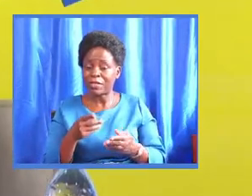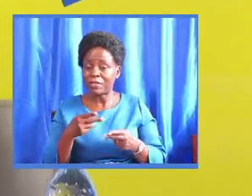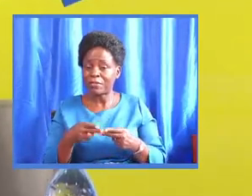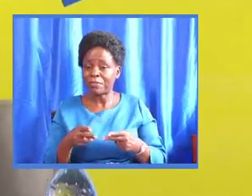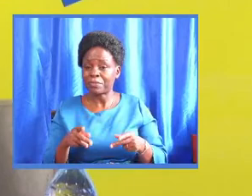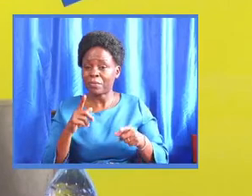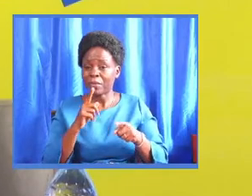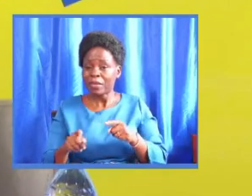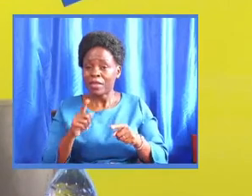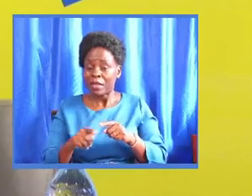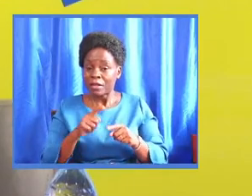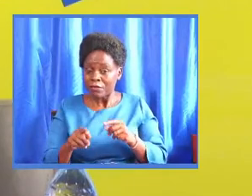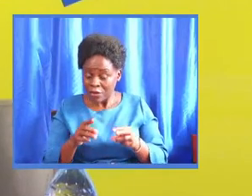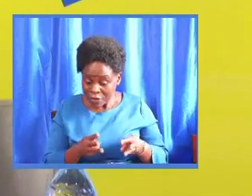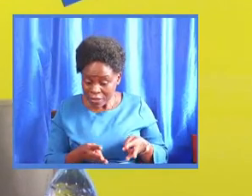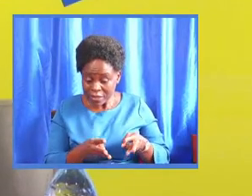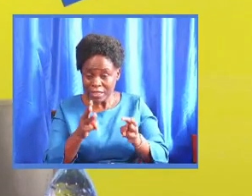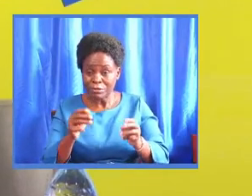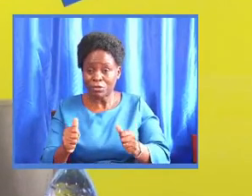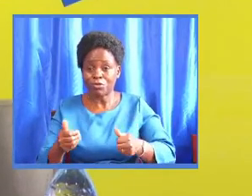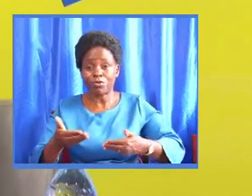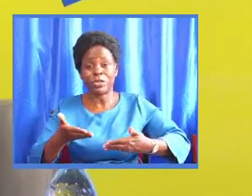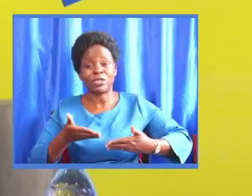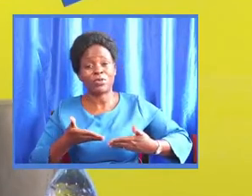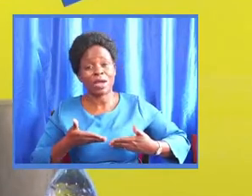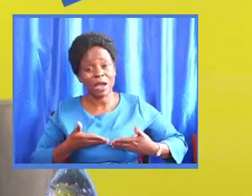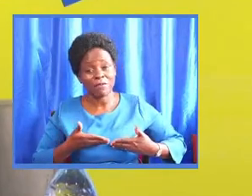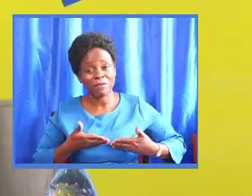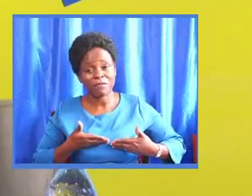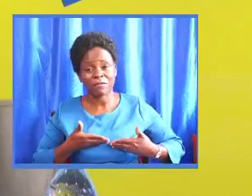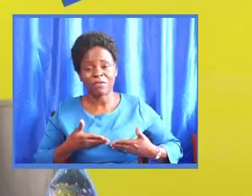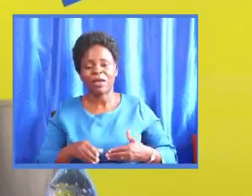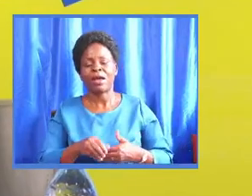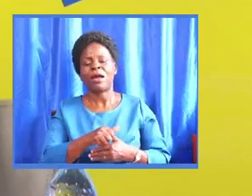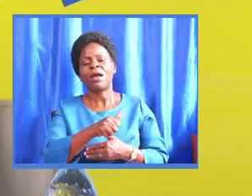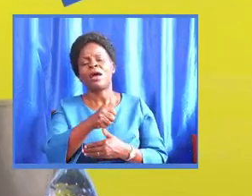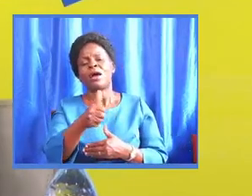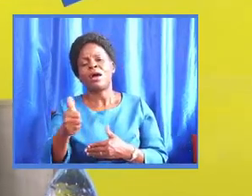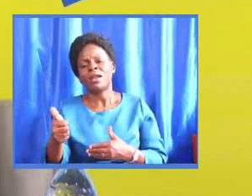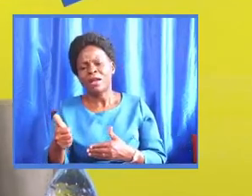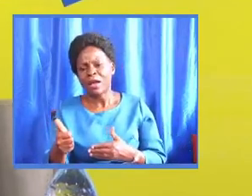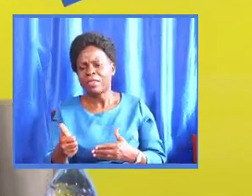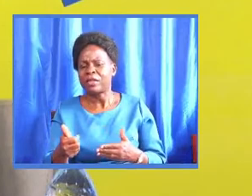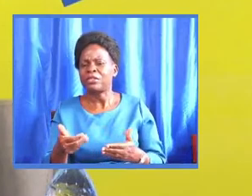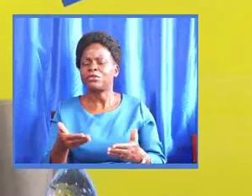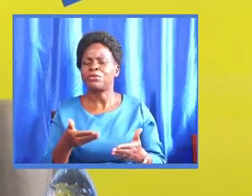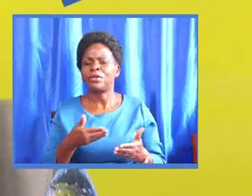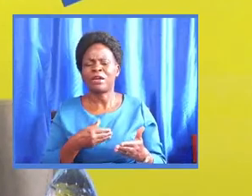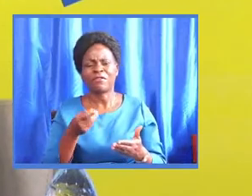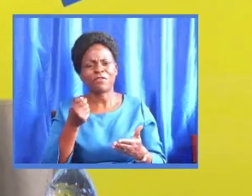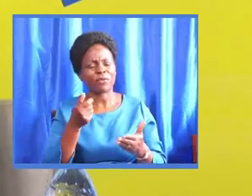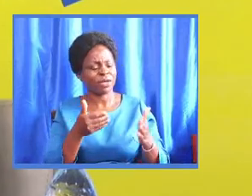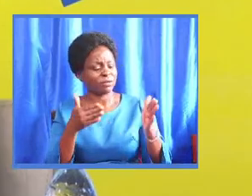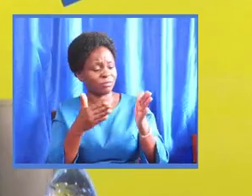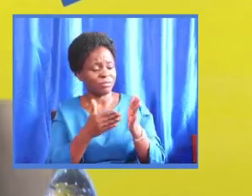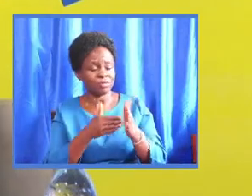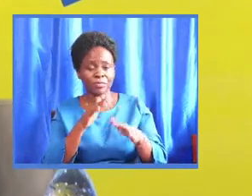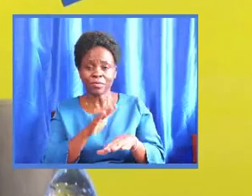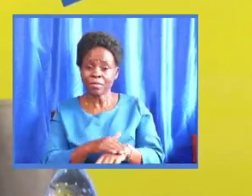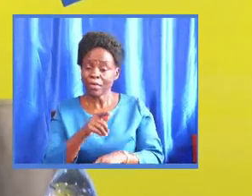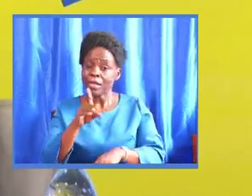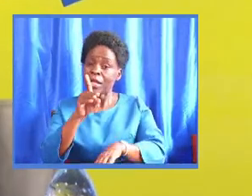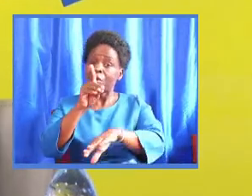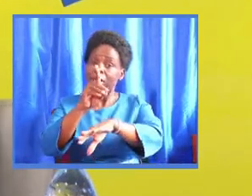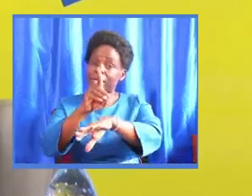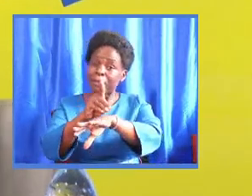the different tenures that you have, okay, and others will have less or fewer restrictions on them. So depending